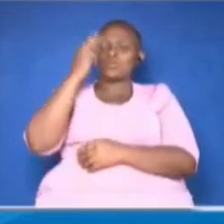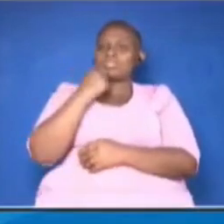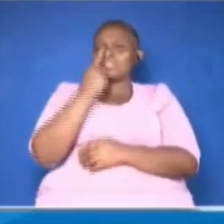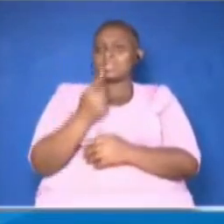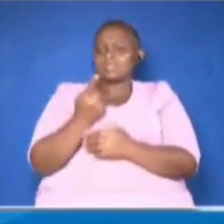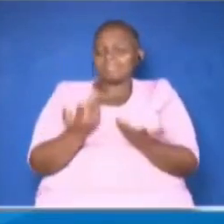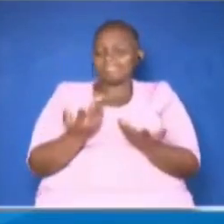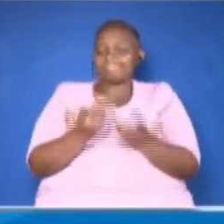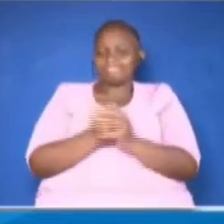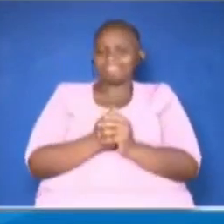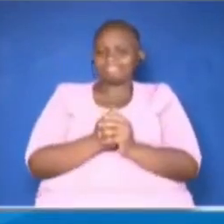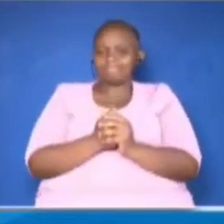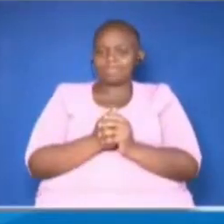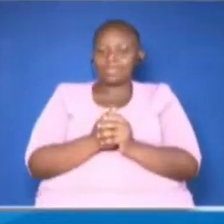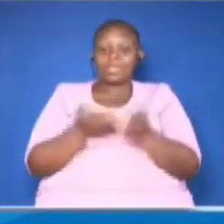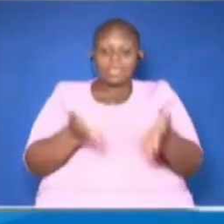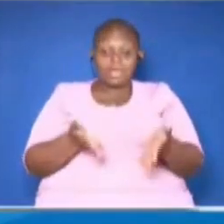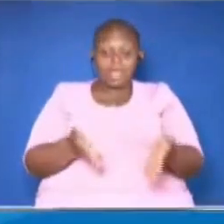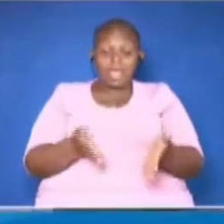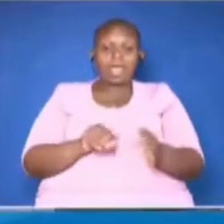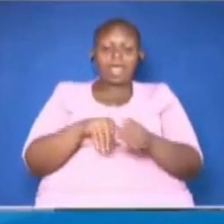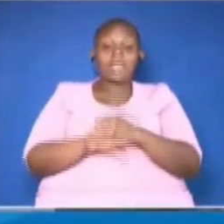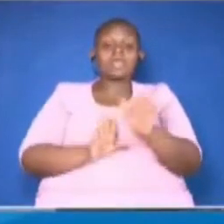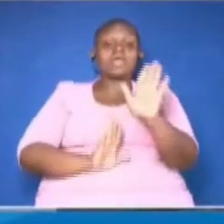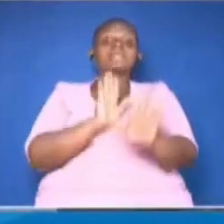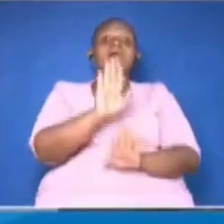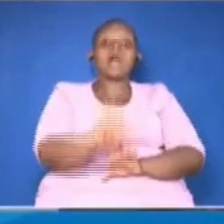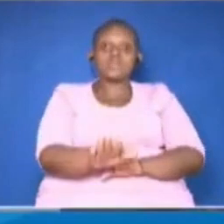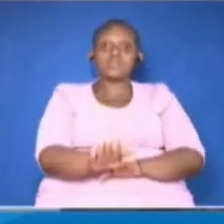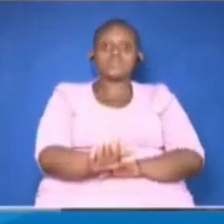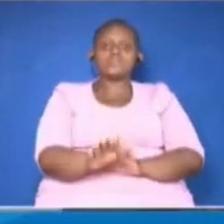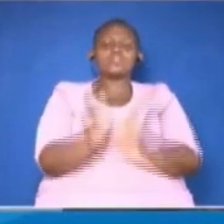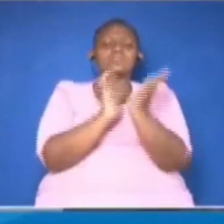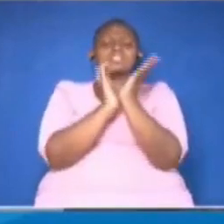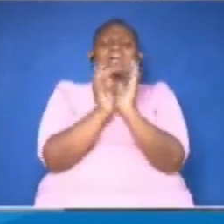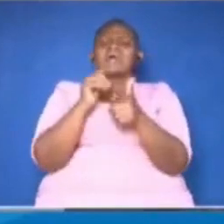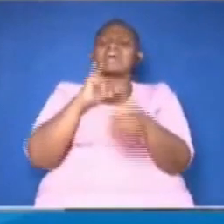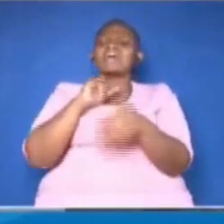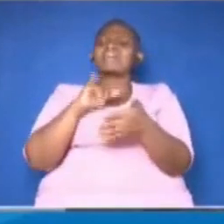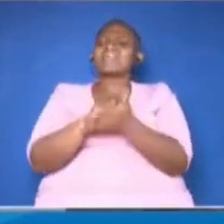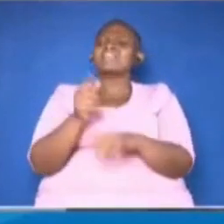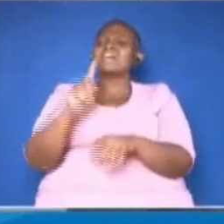today, here in Nyayo Stadium, that the first time